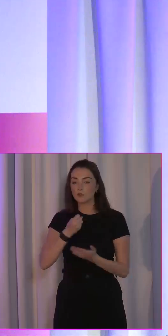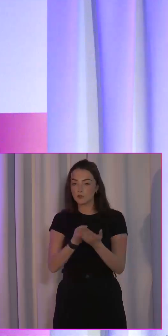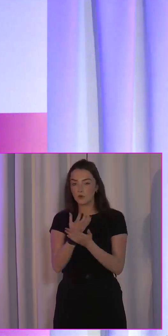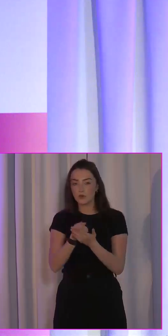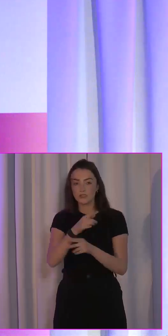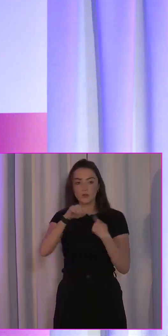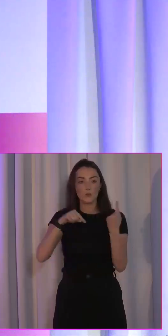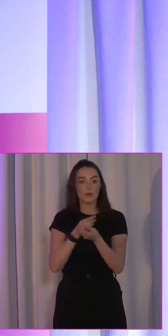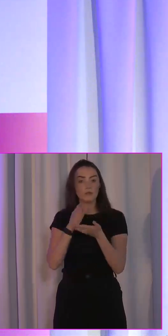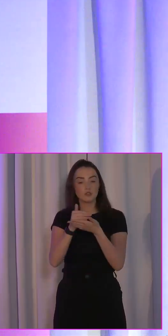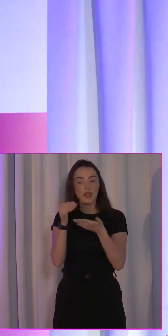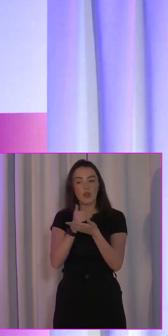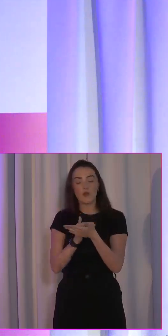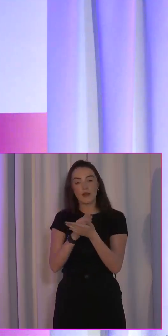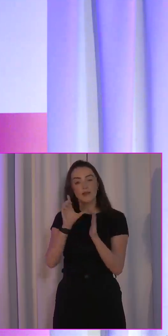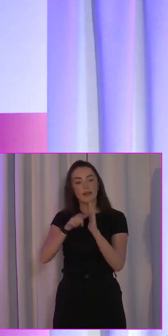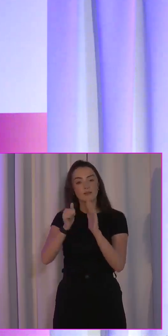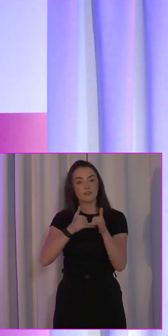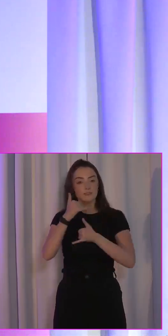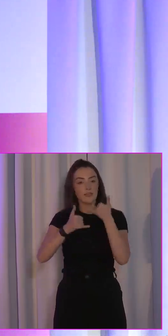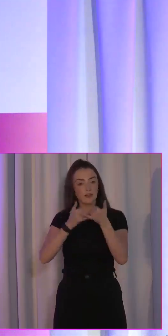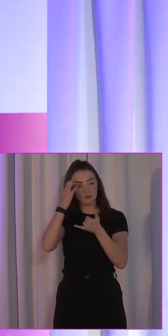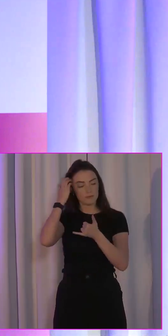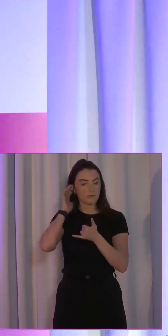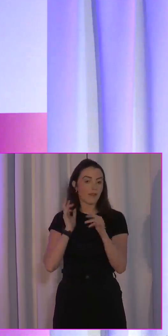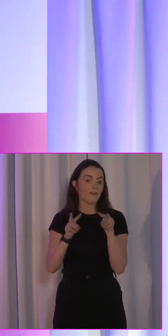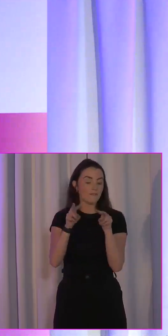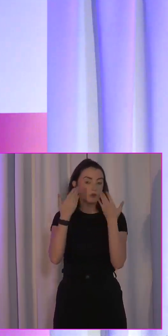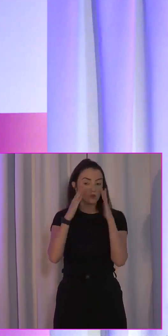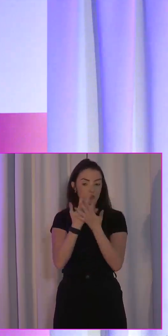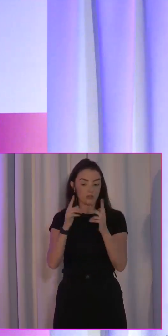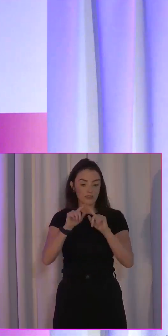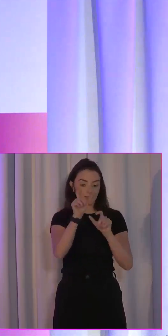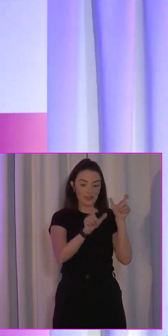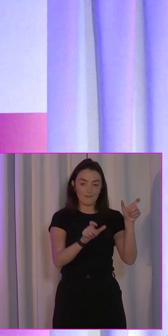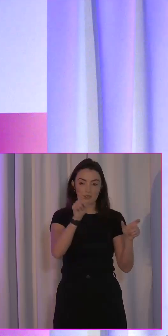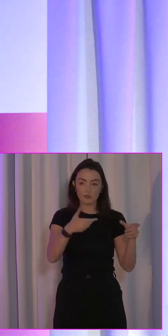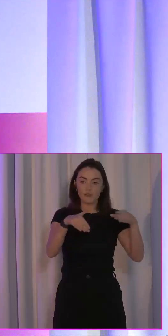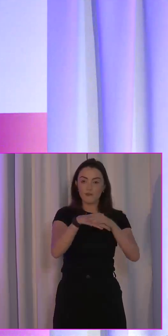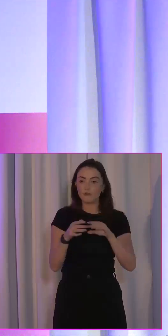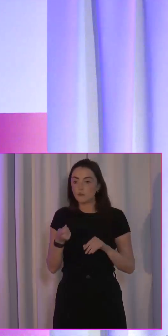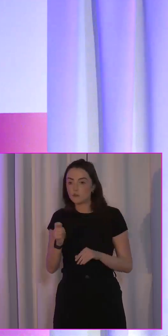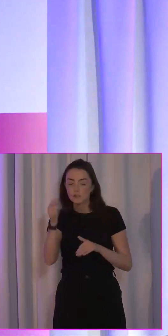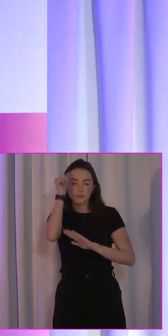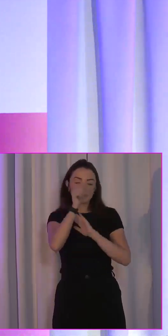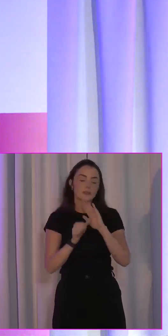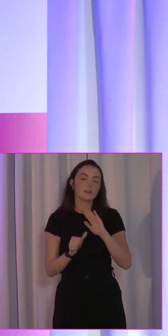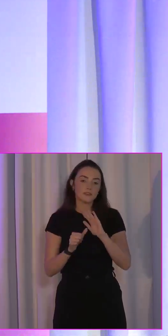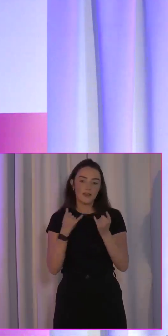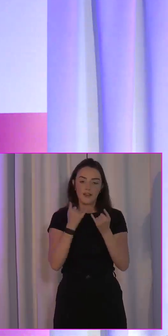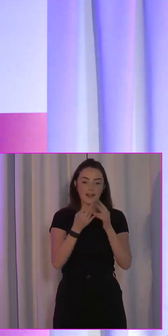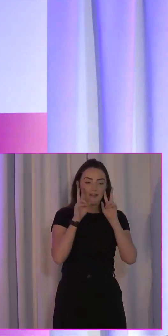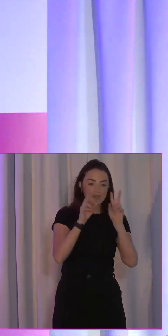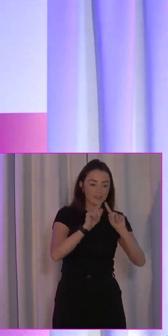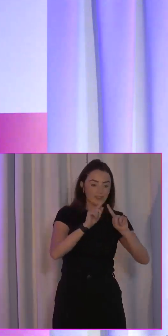that we will be sharing later this year. The video shows a number of individuals participating in tourism experiences such as